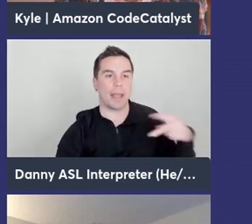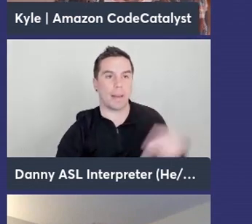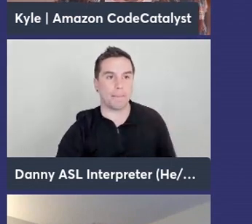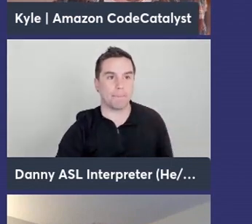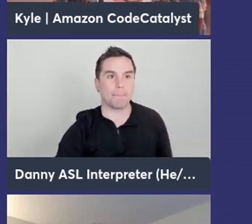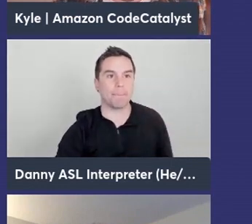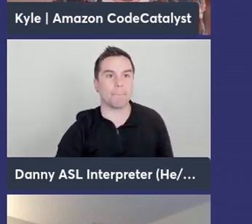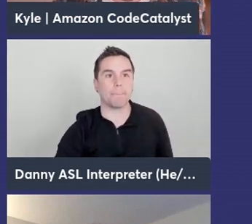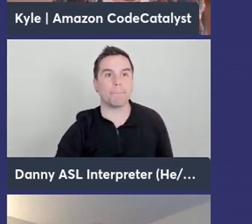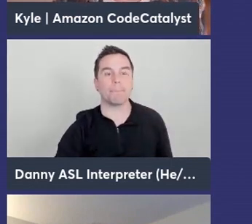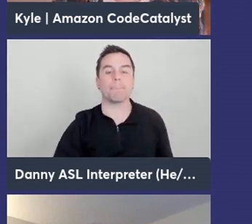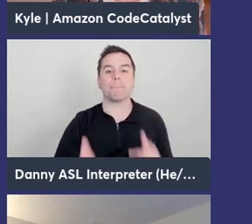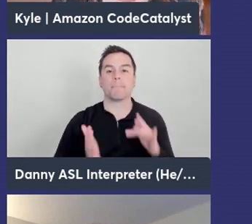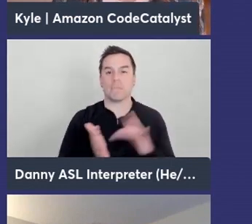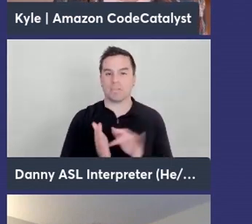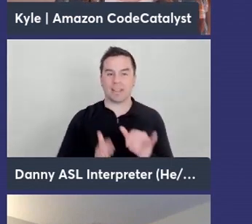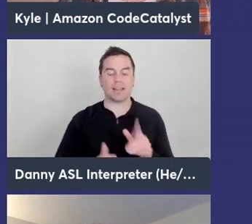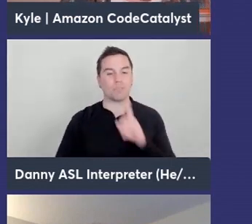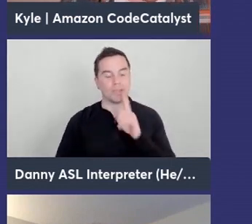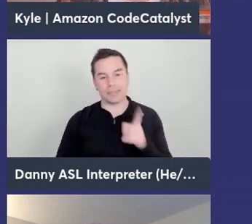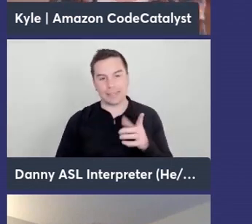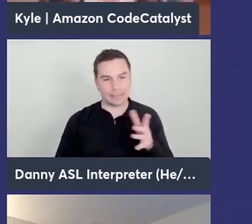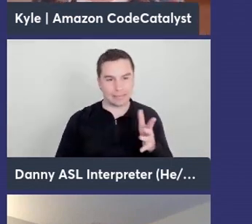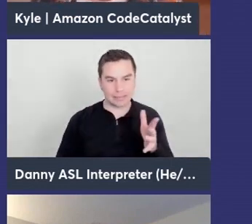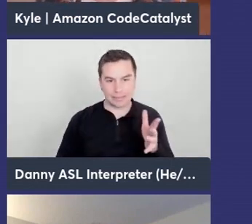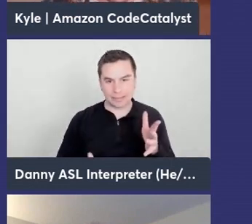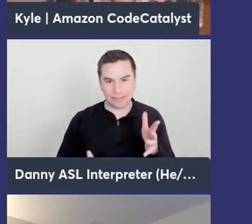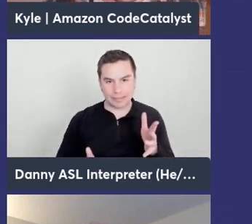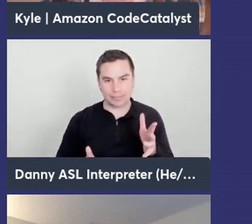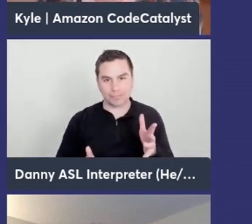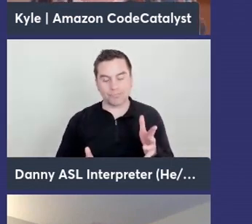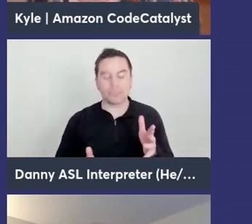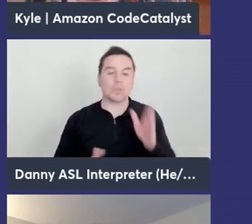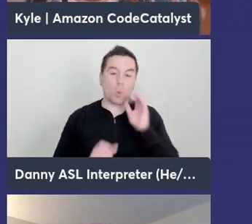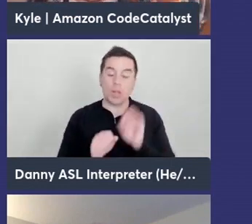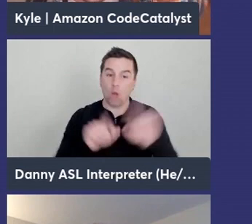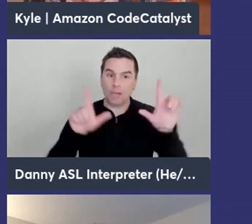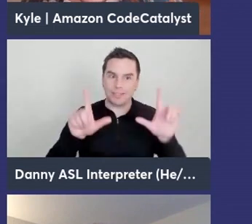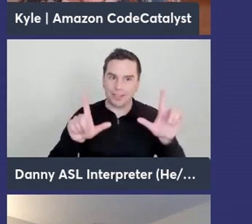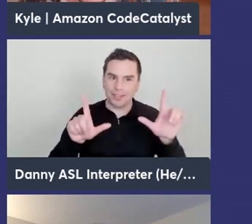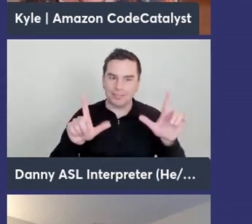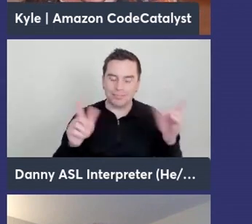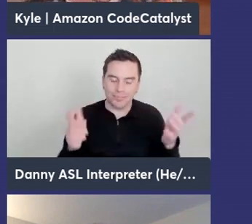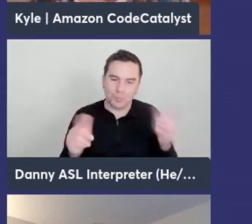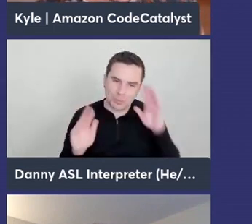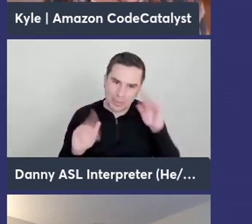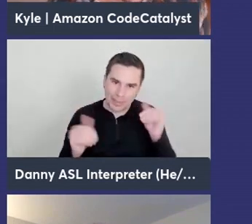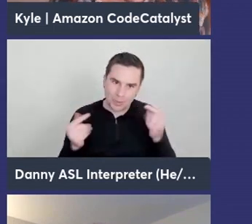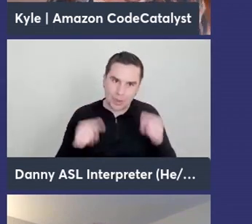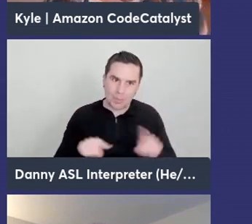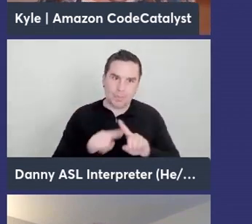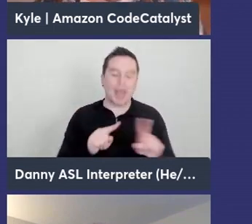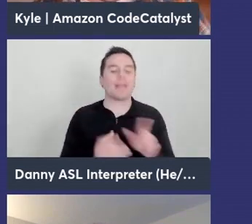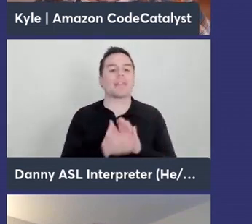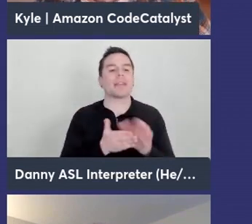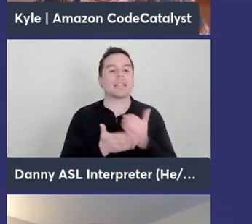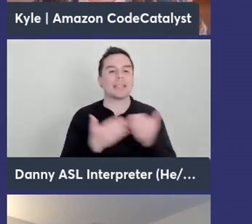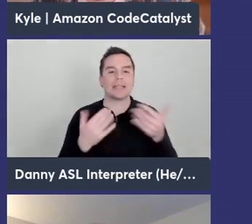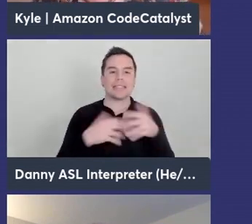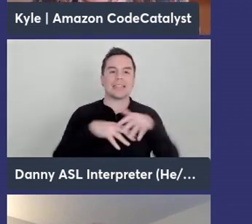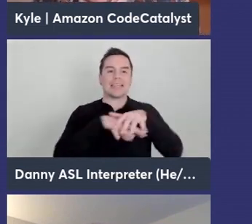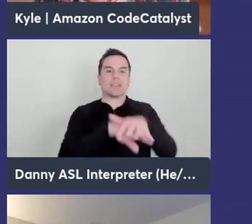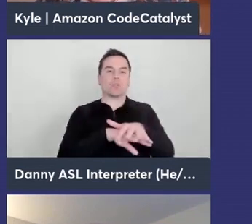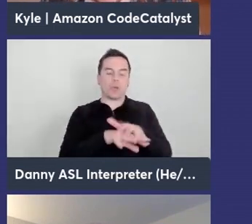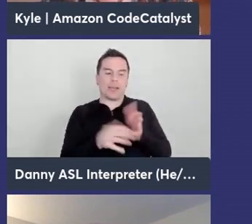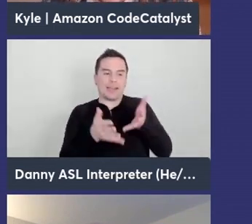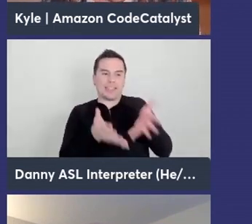kind of anticlimactic. It's going to launch it as you would expect. But what's really cool about it is it's just integrated and it's there. It's waiting for me to come back